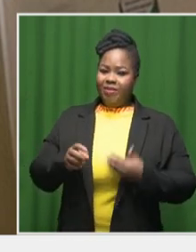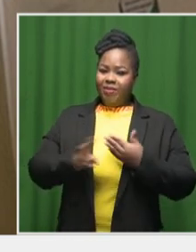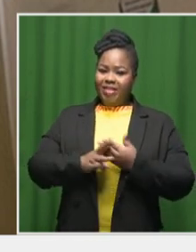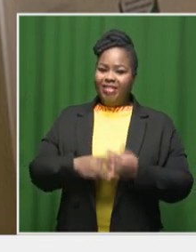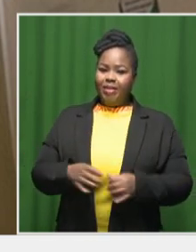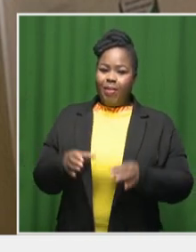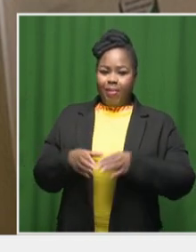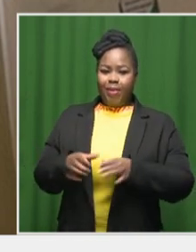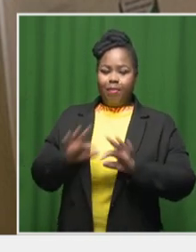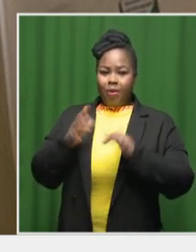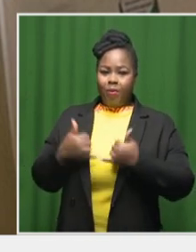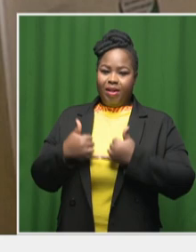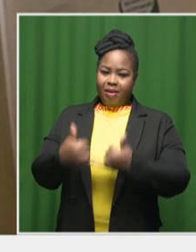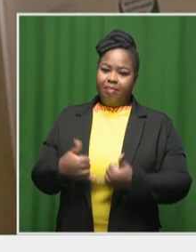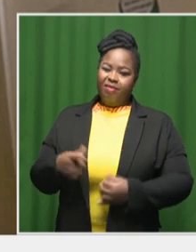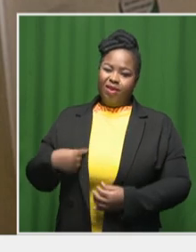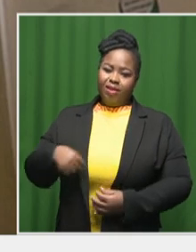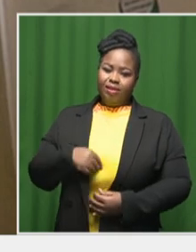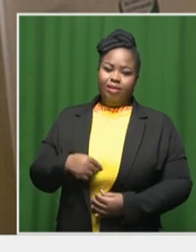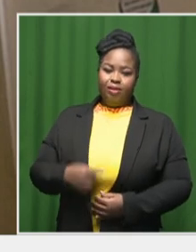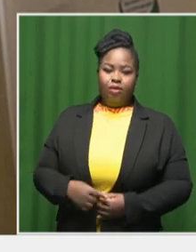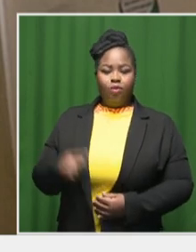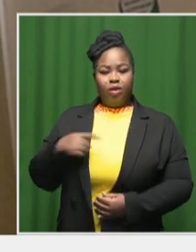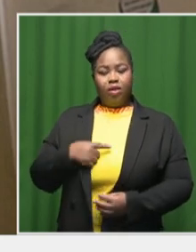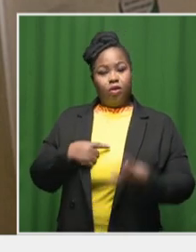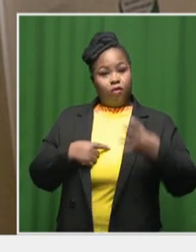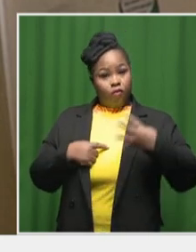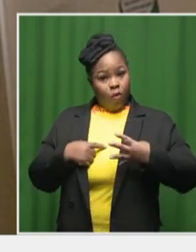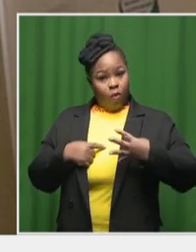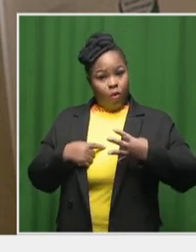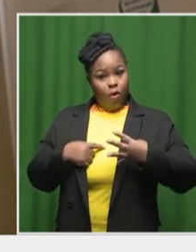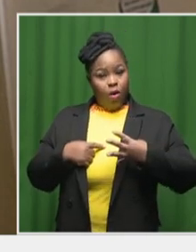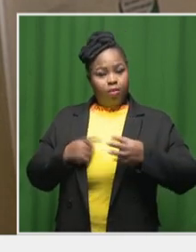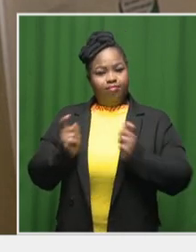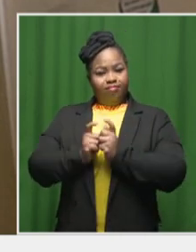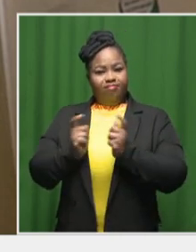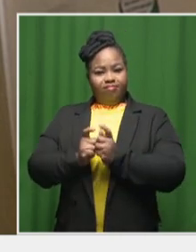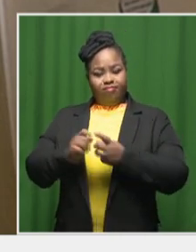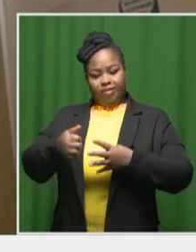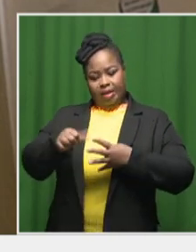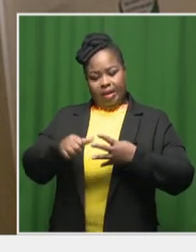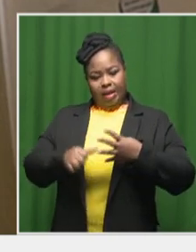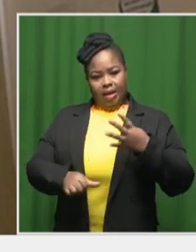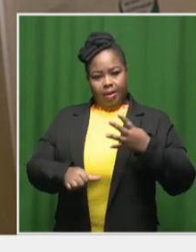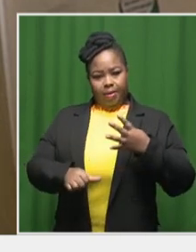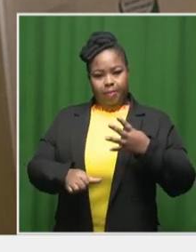Cup for us because we're playing 4 games after each other. You have a rest day,